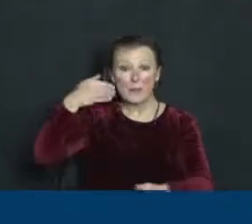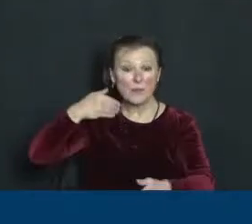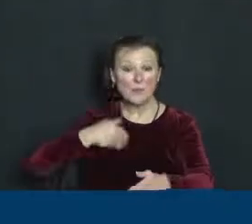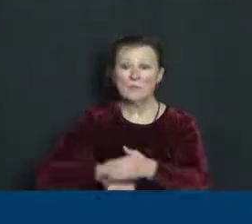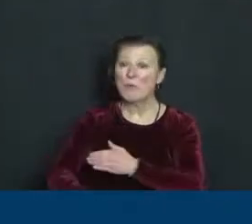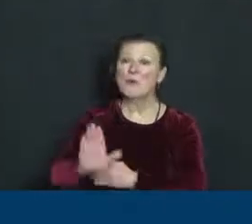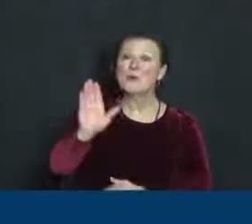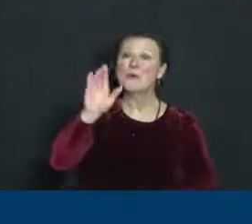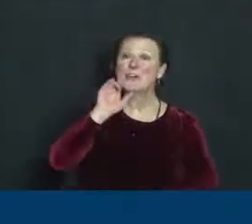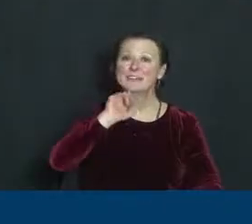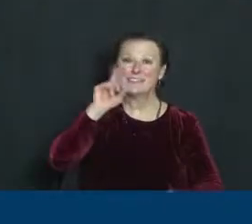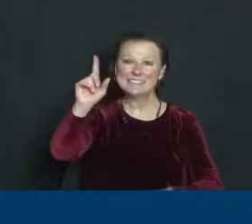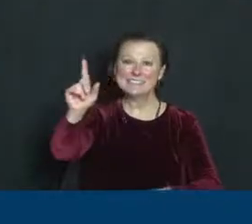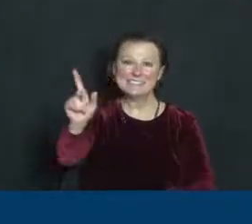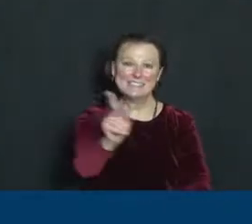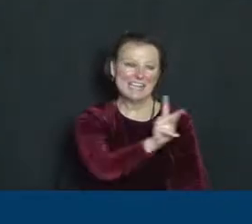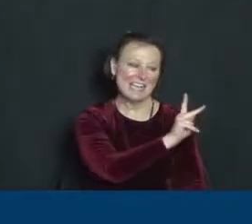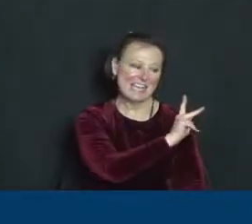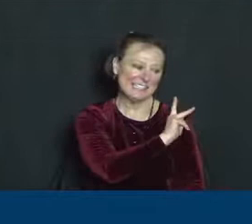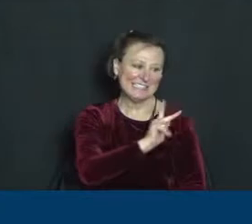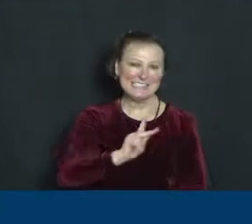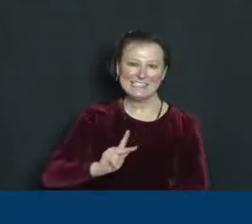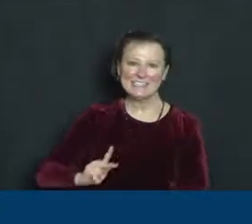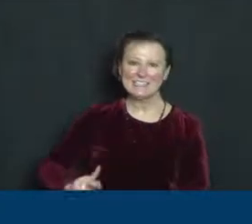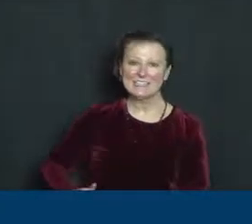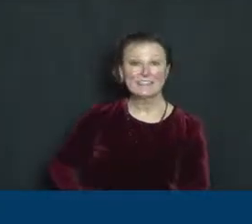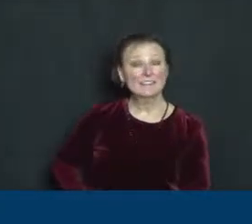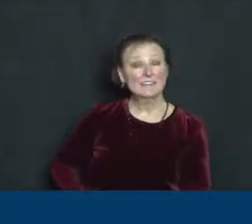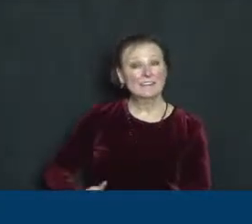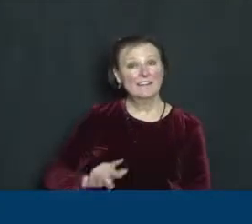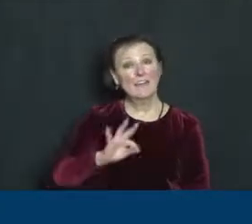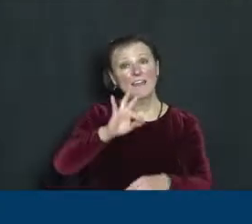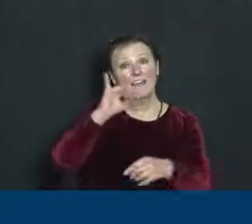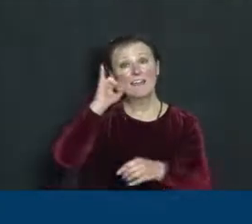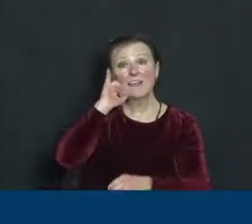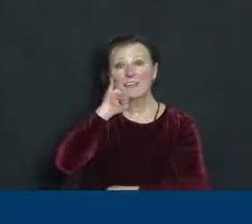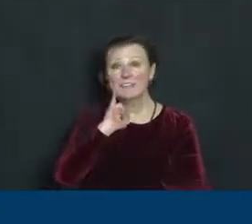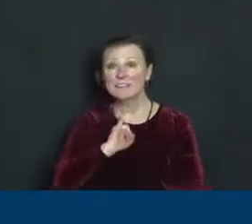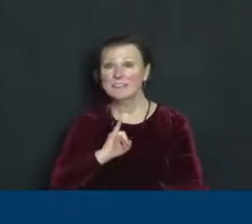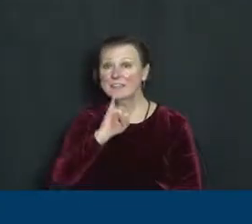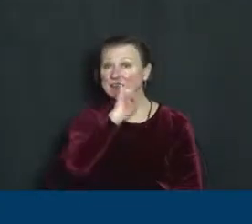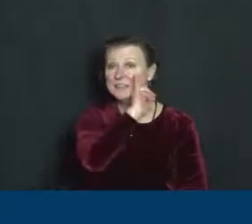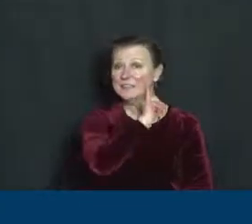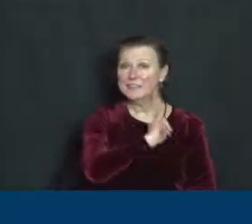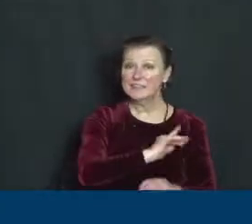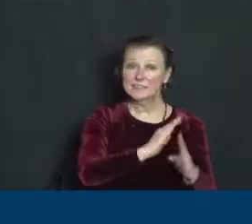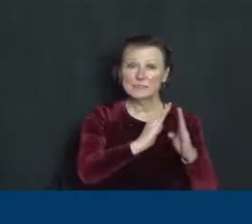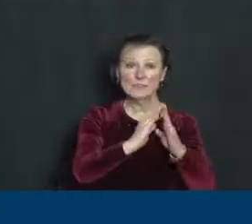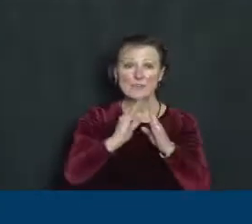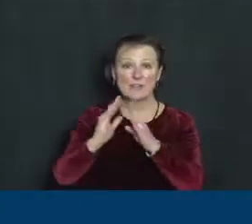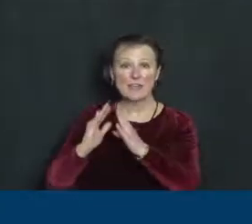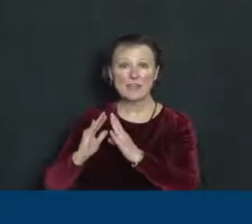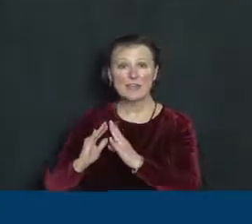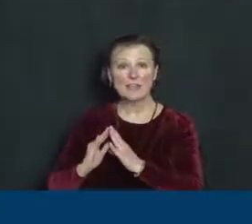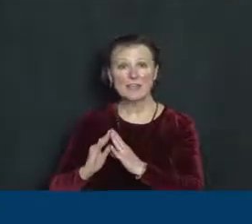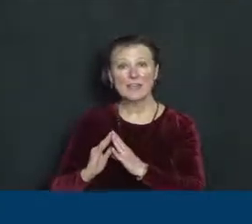Noel, born is the King of